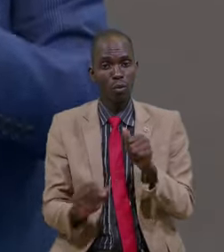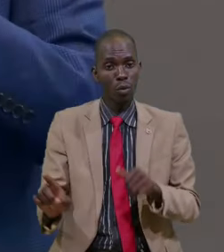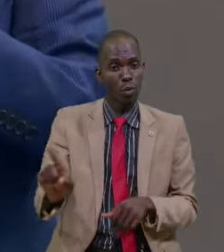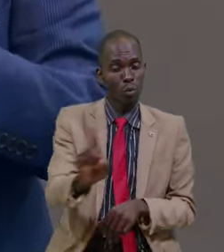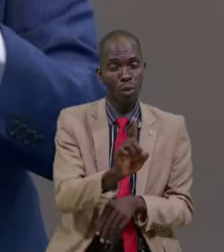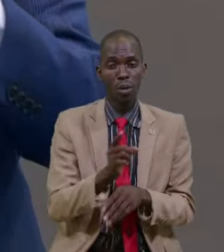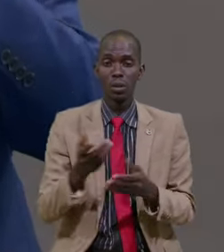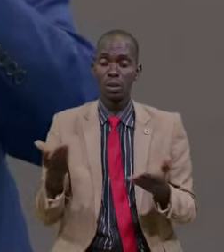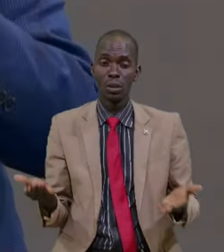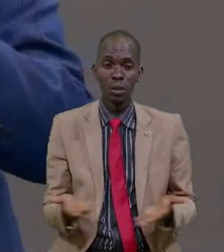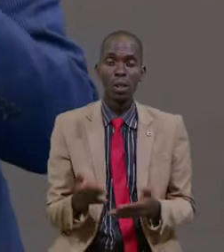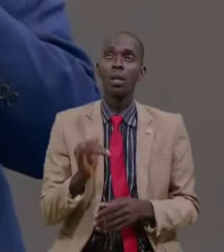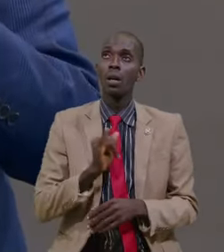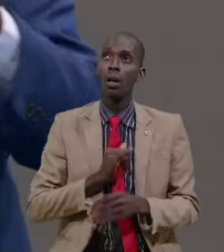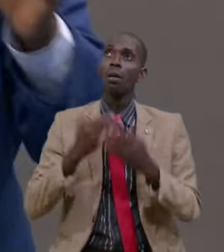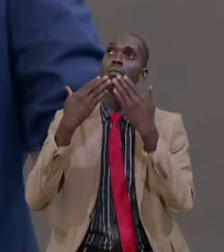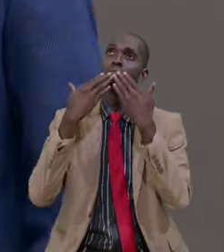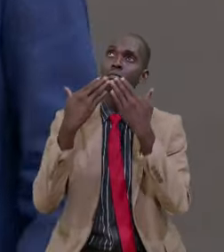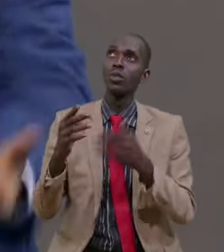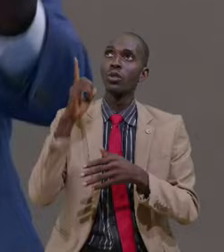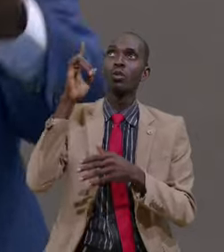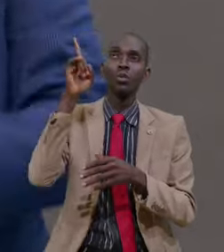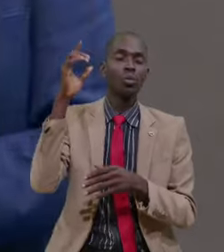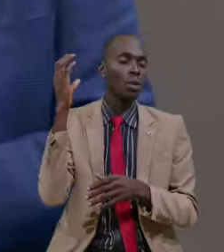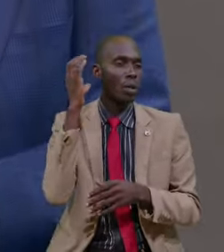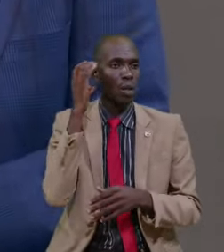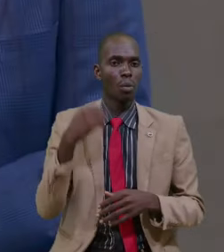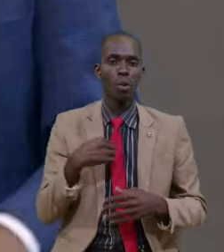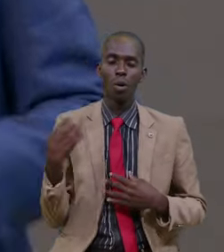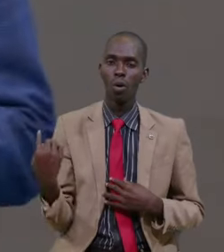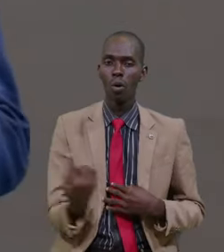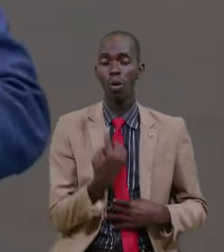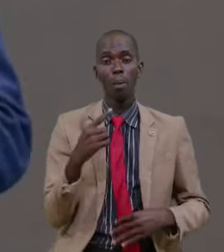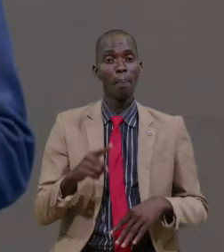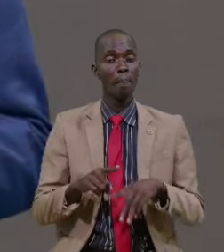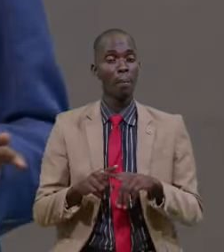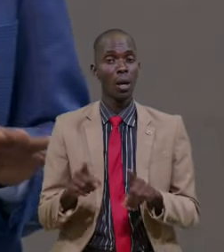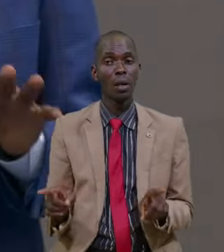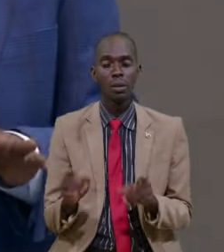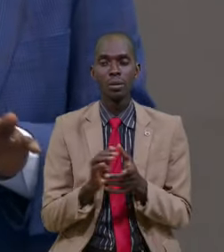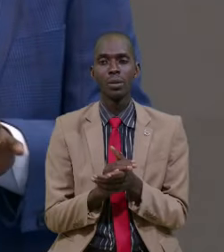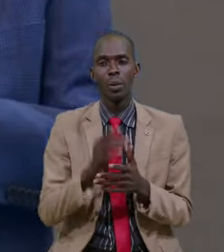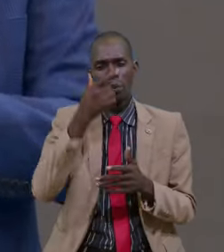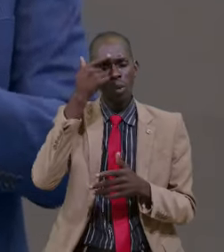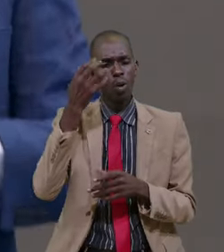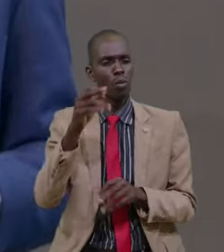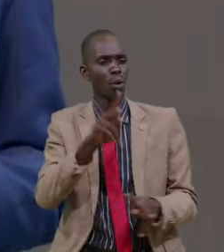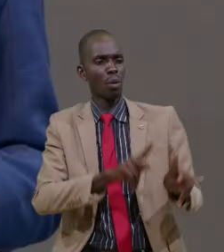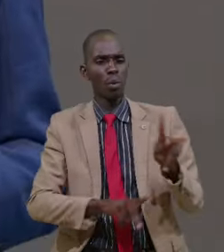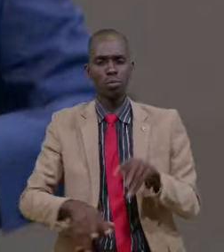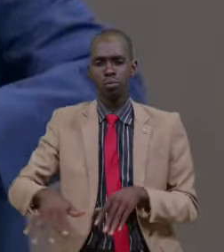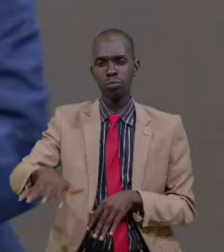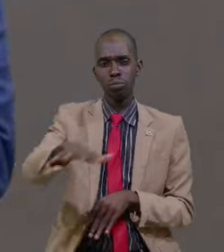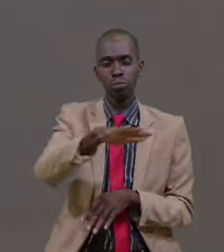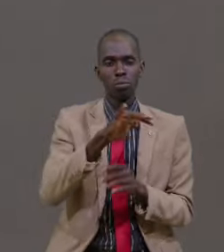I thank you that you hear me always. But because of the people which stand